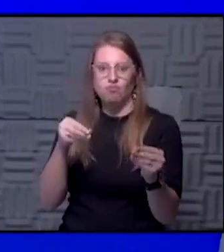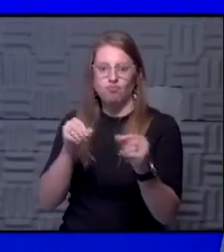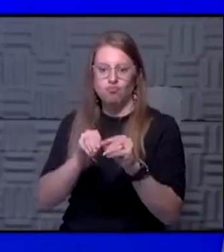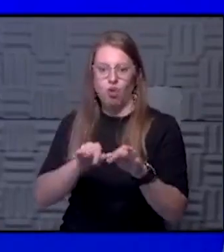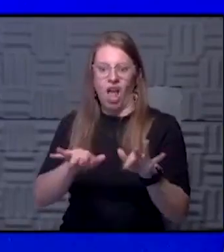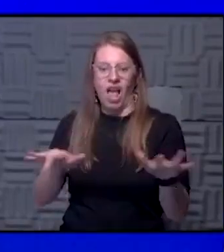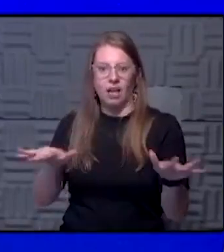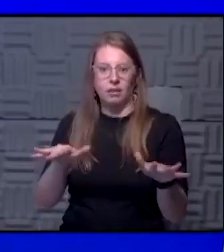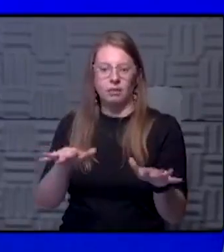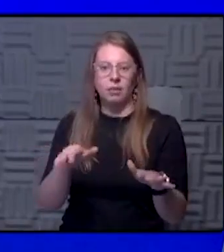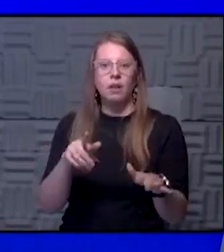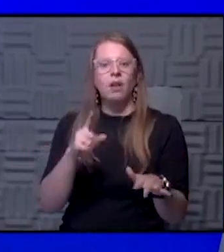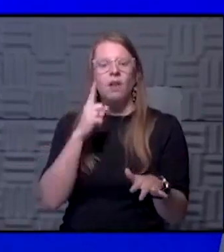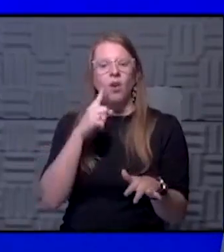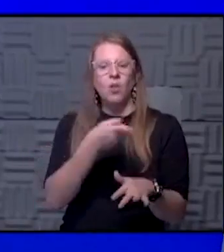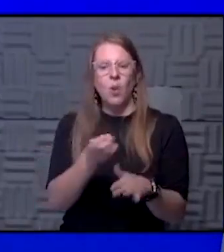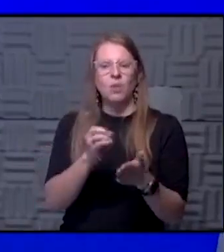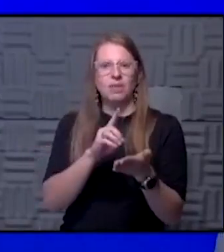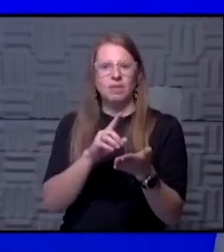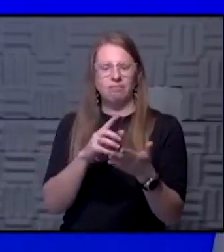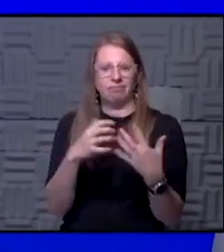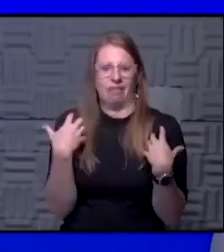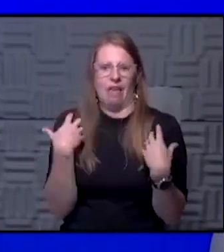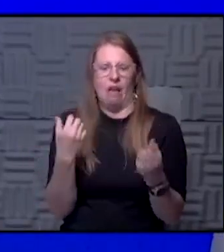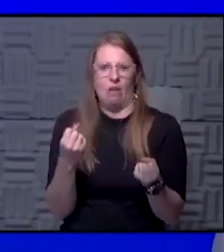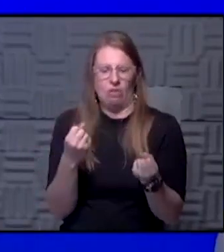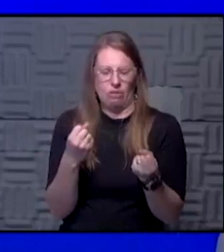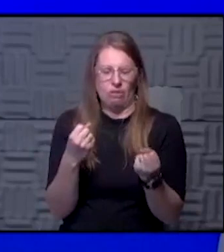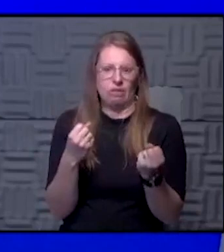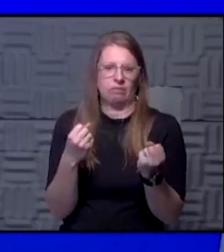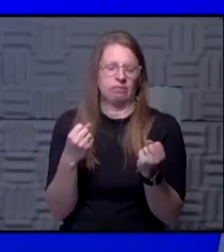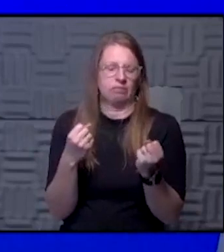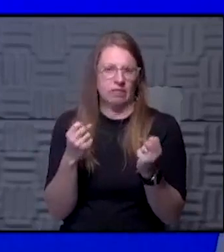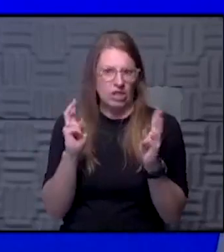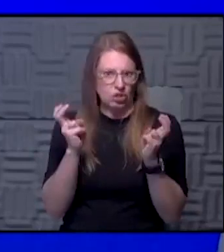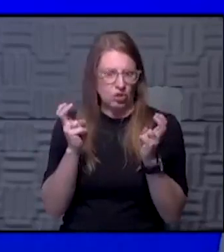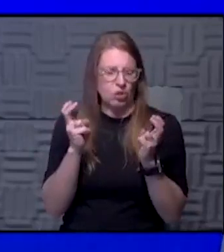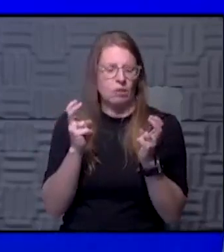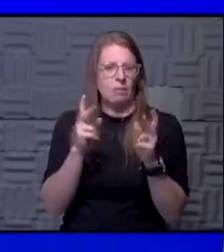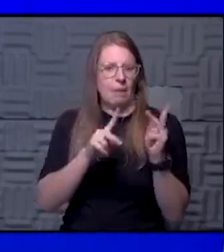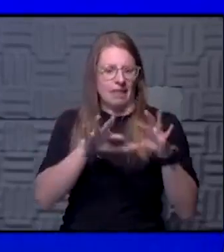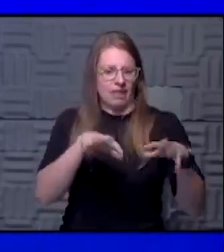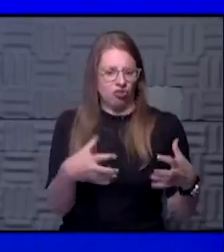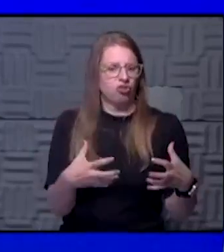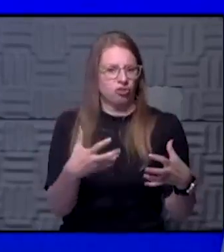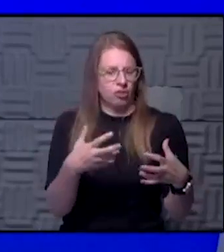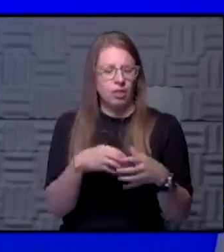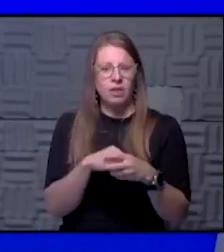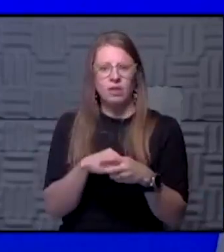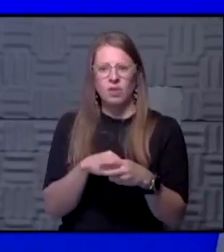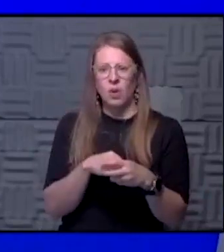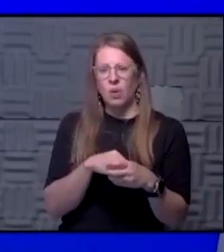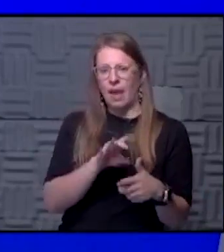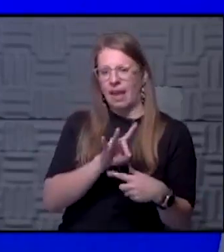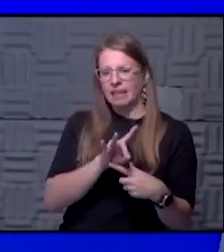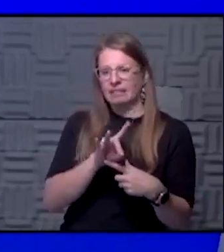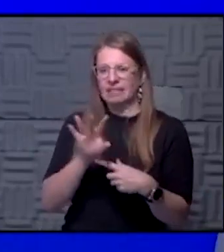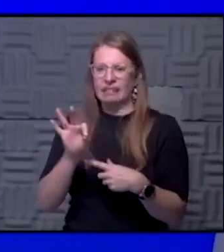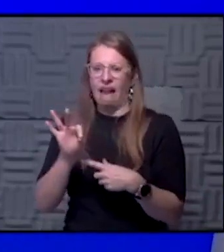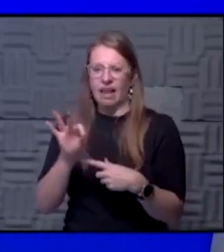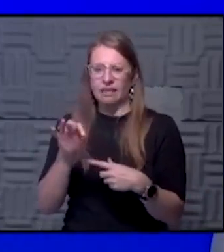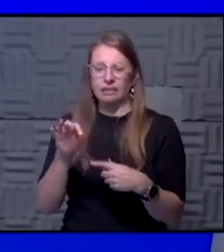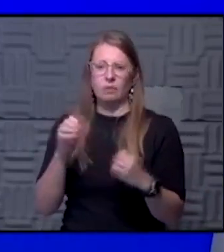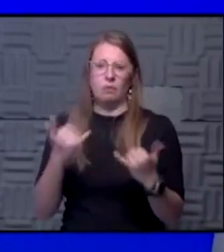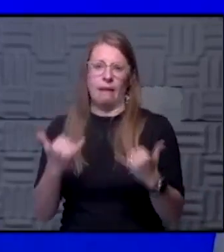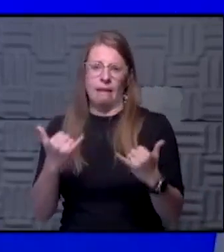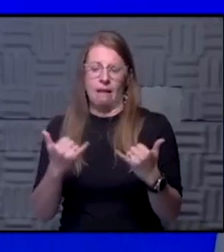spreads to those vulnerable populations. So in that case, I would really put it at an 8 or 9 or 10 at this point, knowing what we know